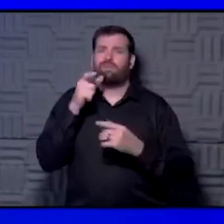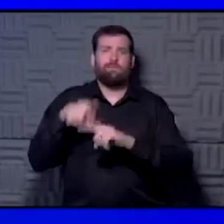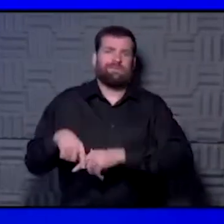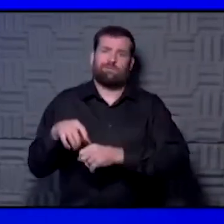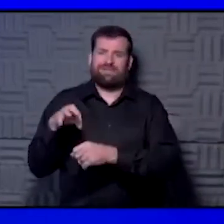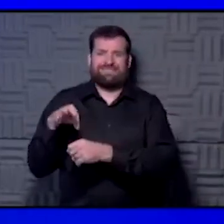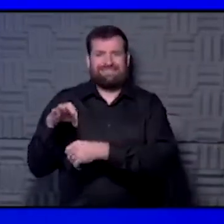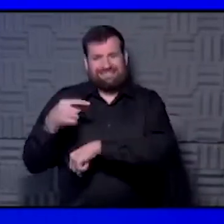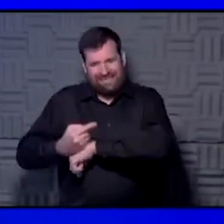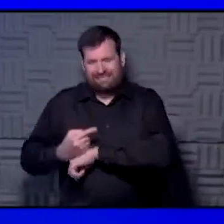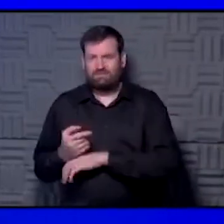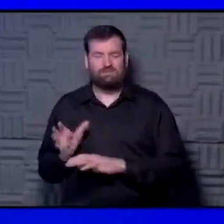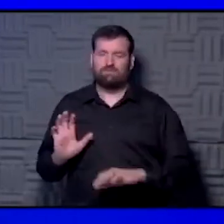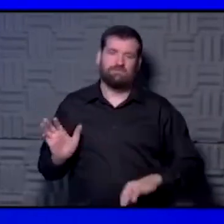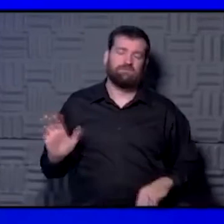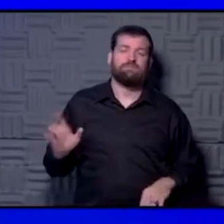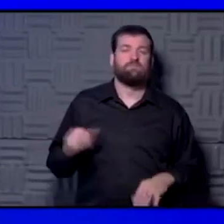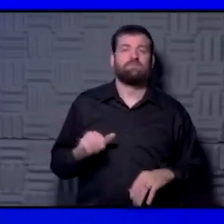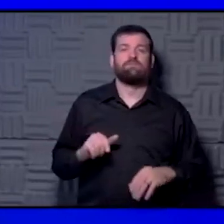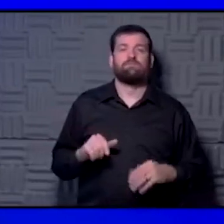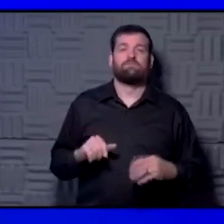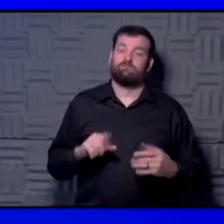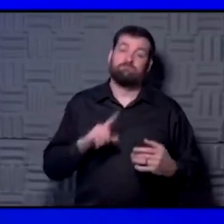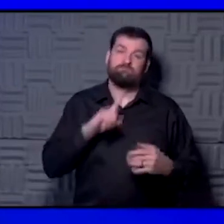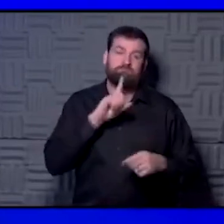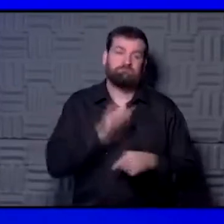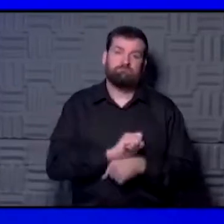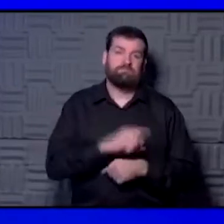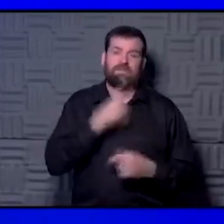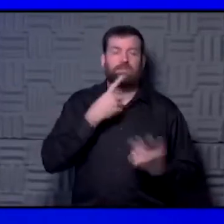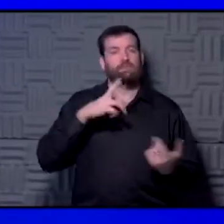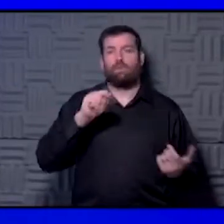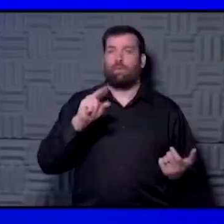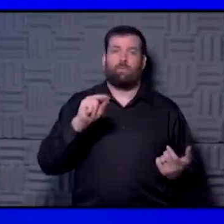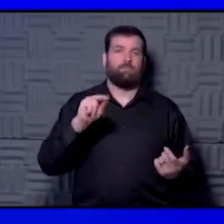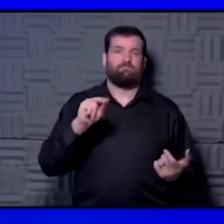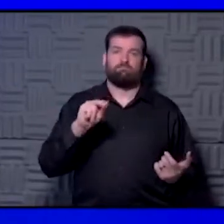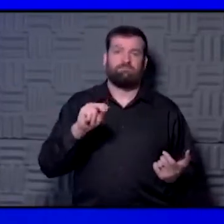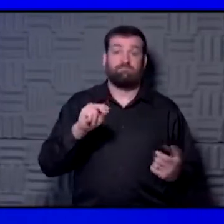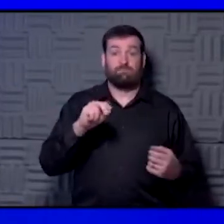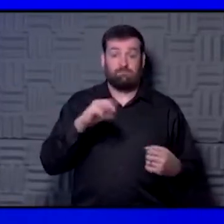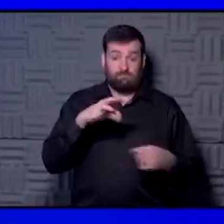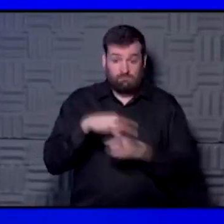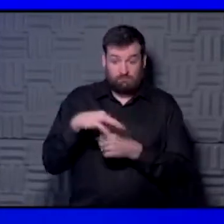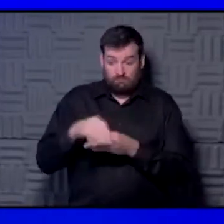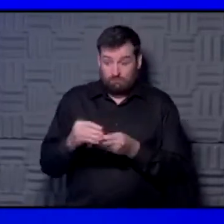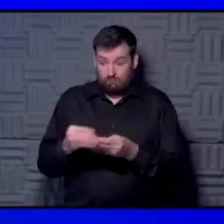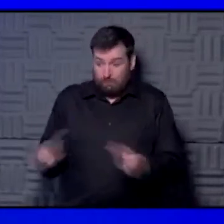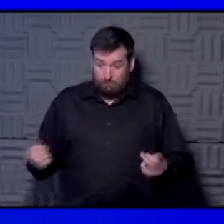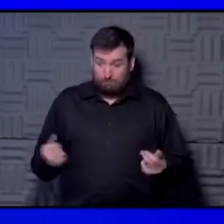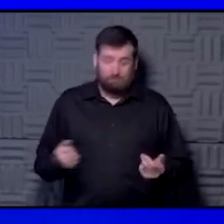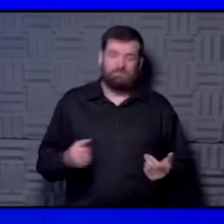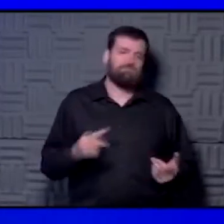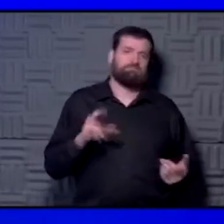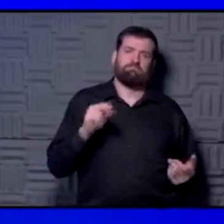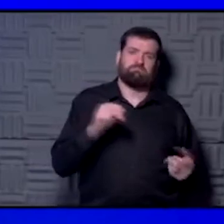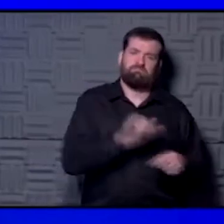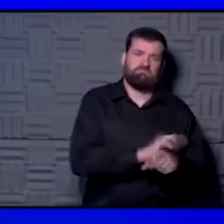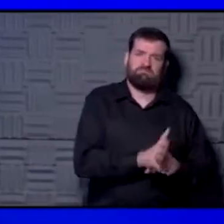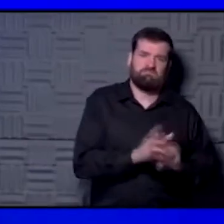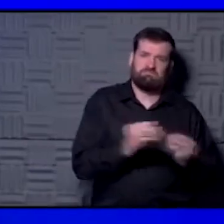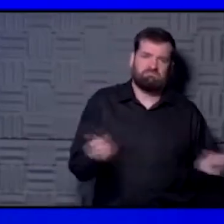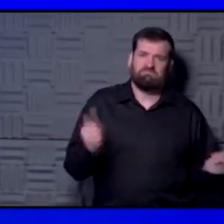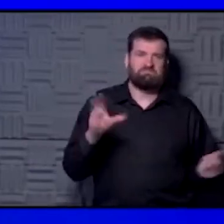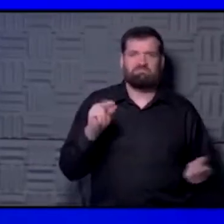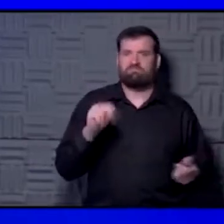just as you said. So I would absolutely say no, there's no truth that the virus is going to be gone. The pandemic will be gone as